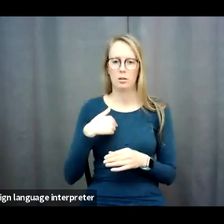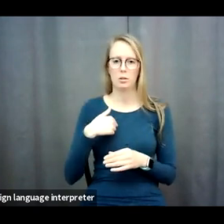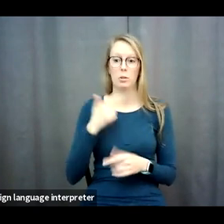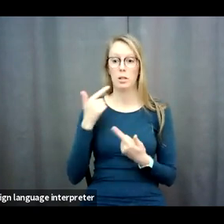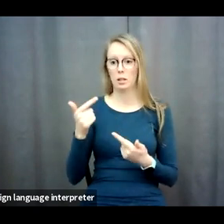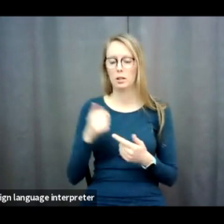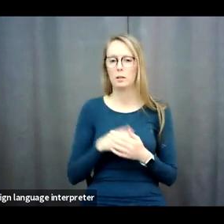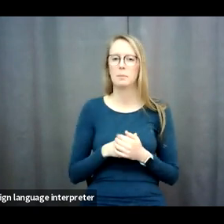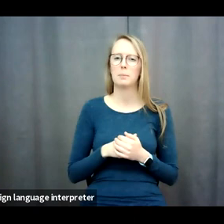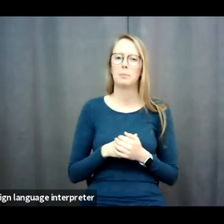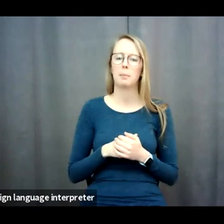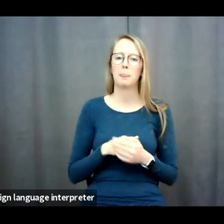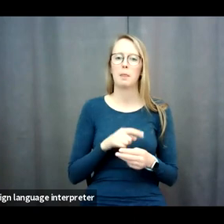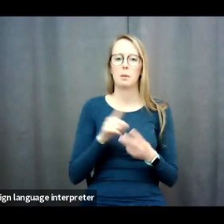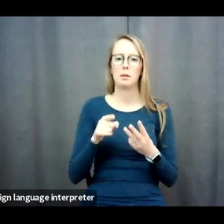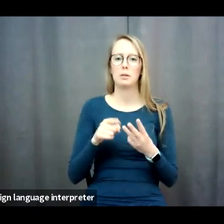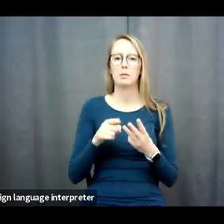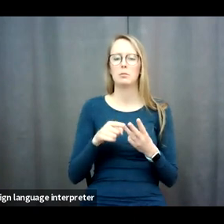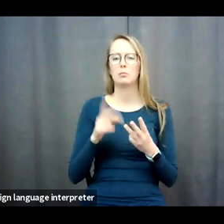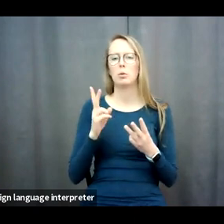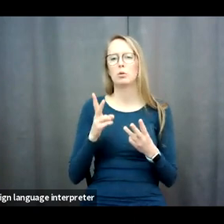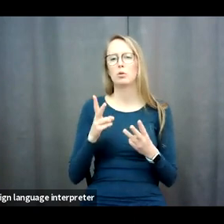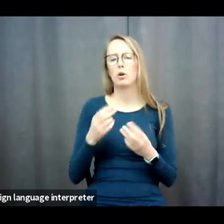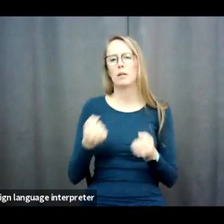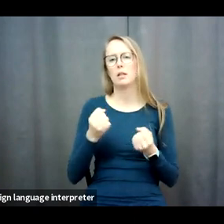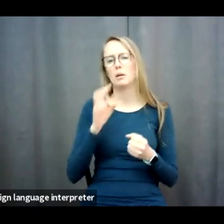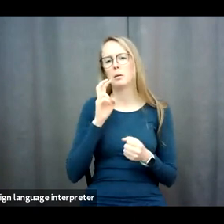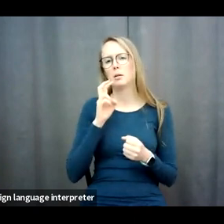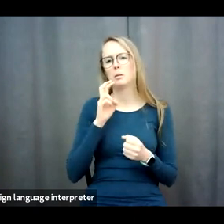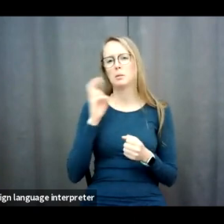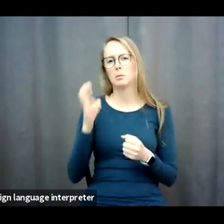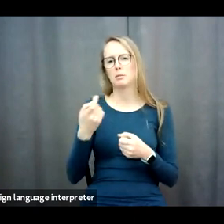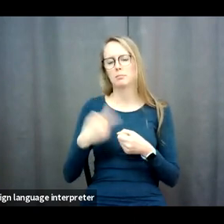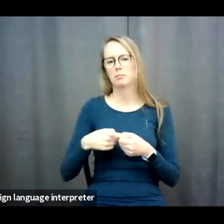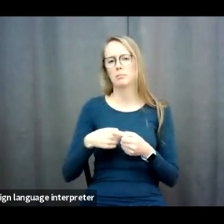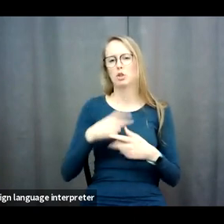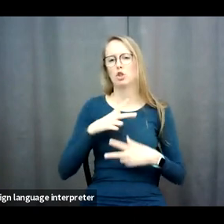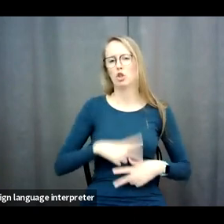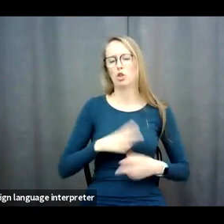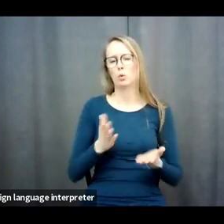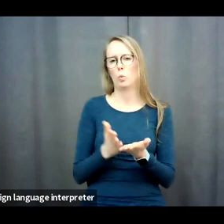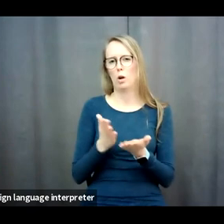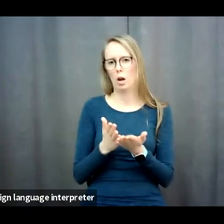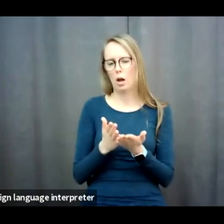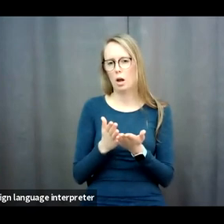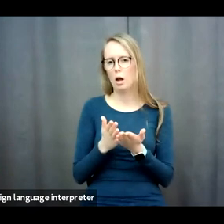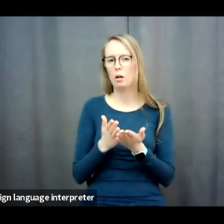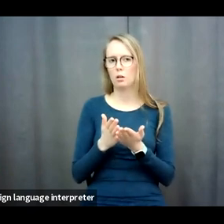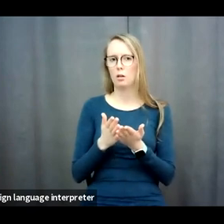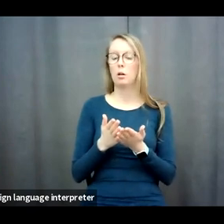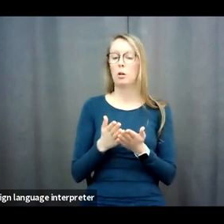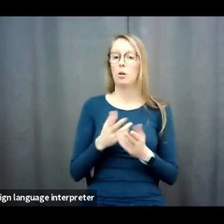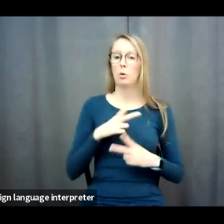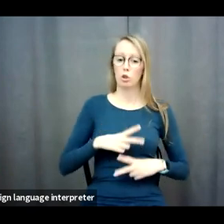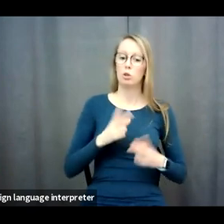that. We heard about an important aspect around safer schools and schools being in